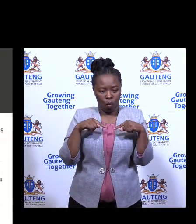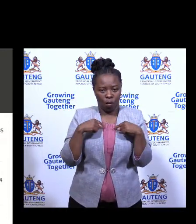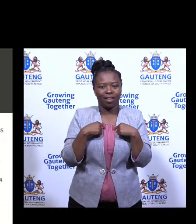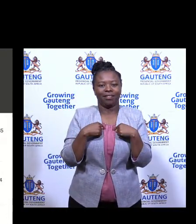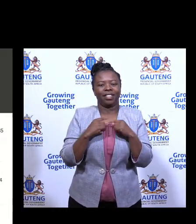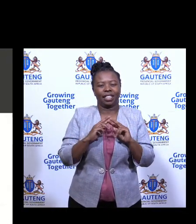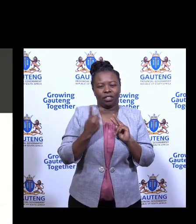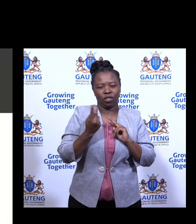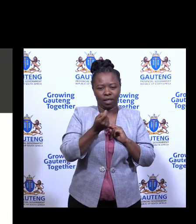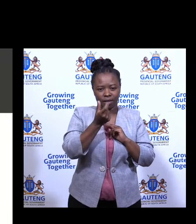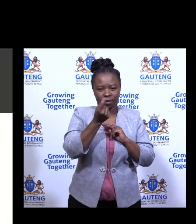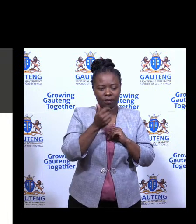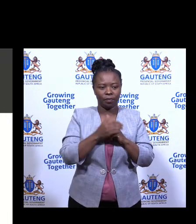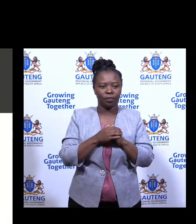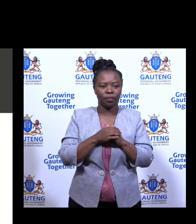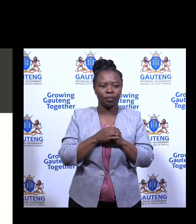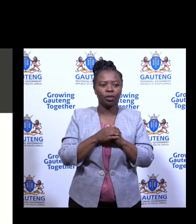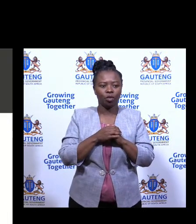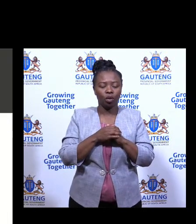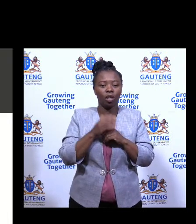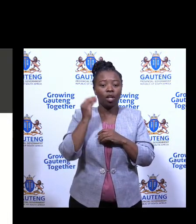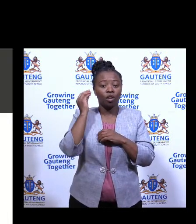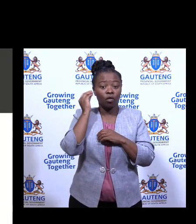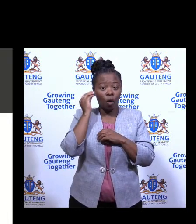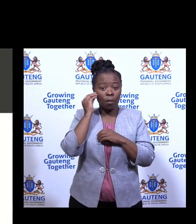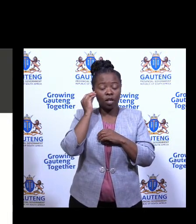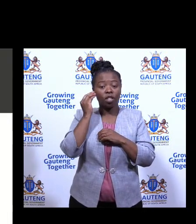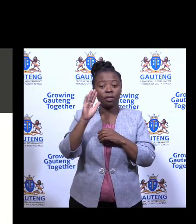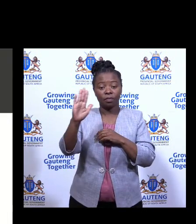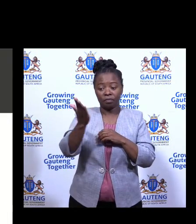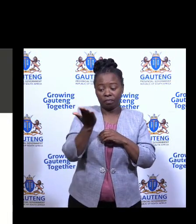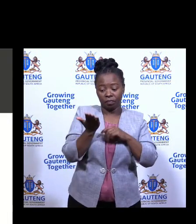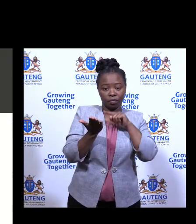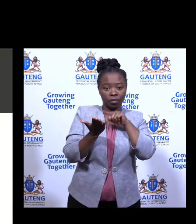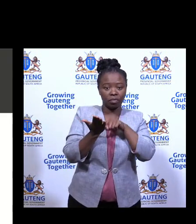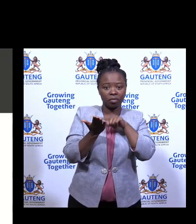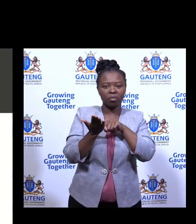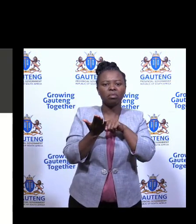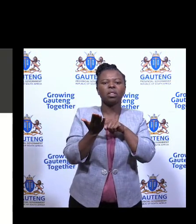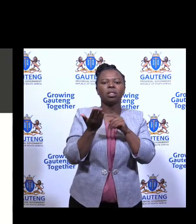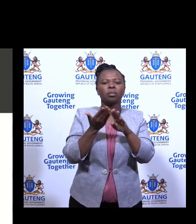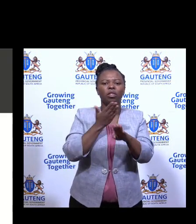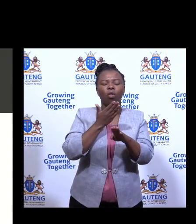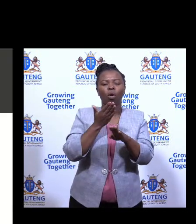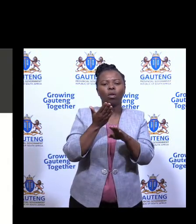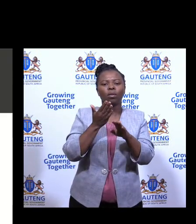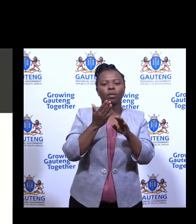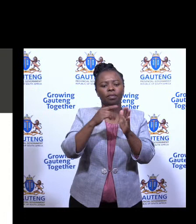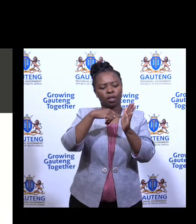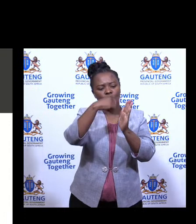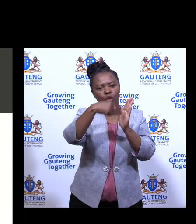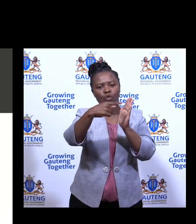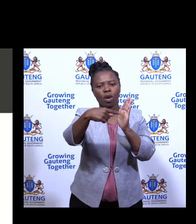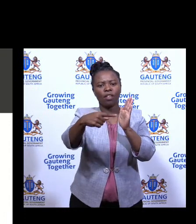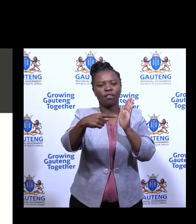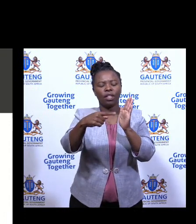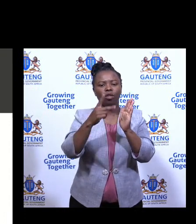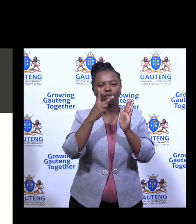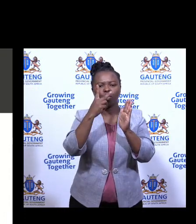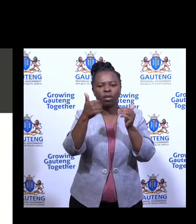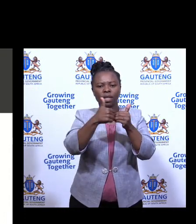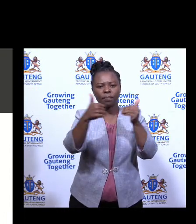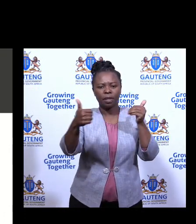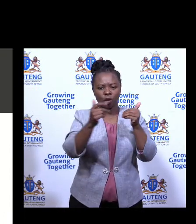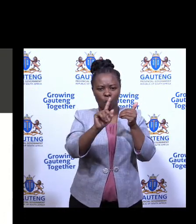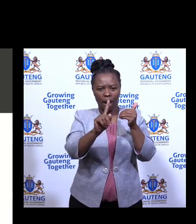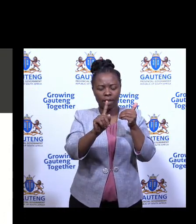having a look. We took that data, and I'm going to take it back to that initial graph that I showed you around the population, showing that split. And here